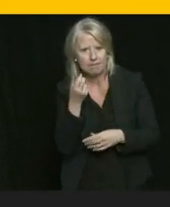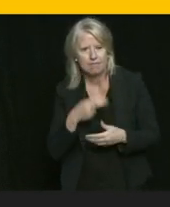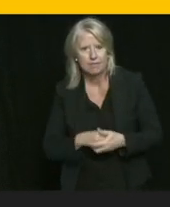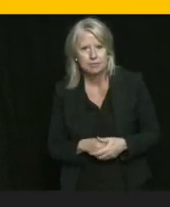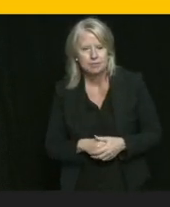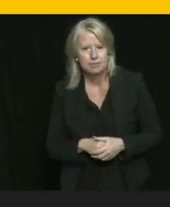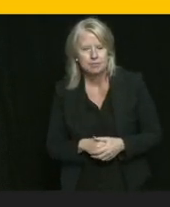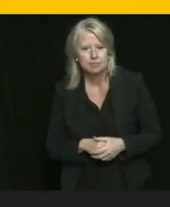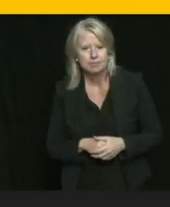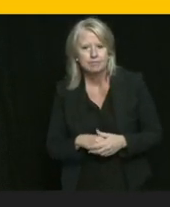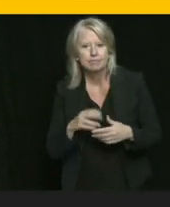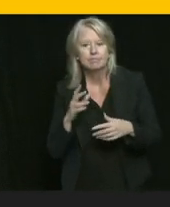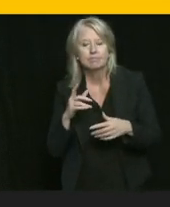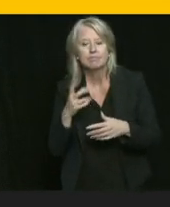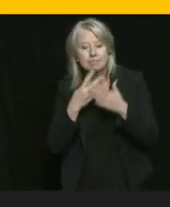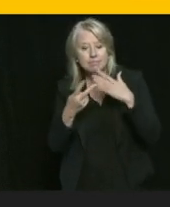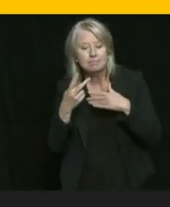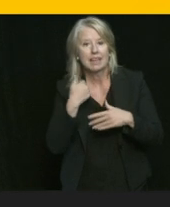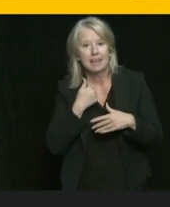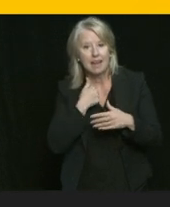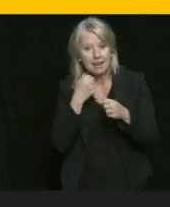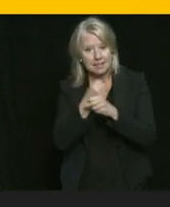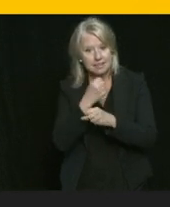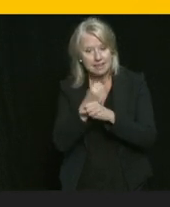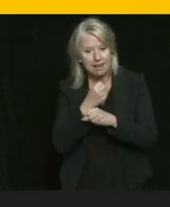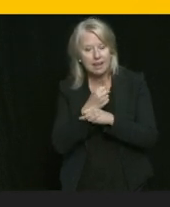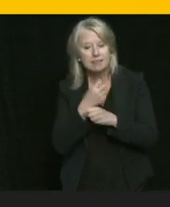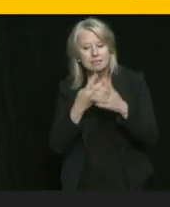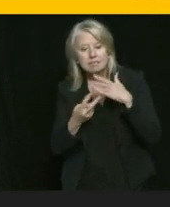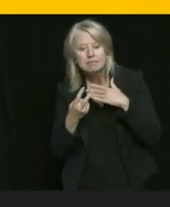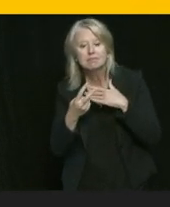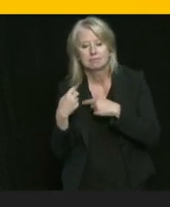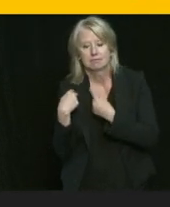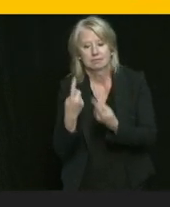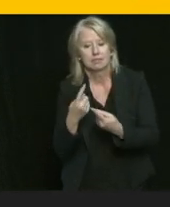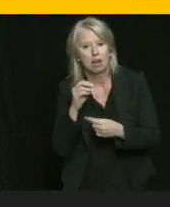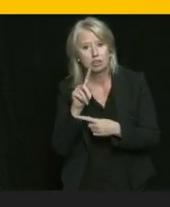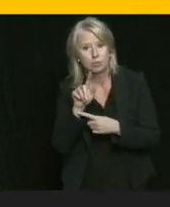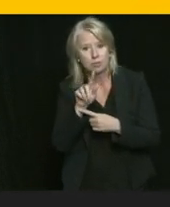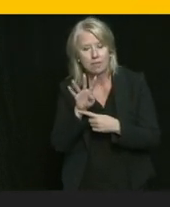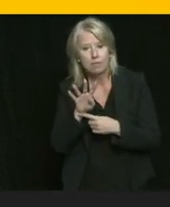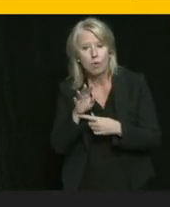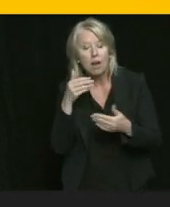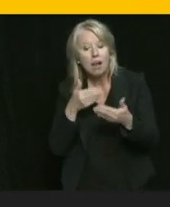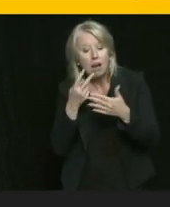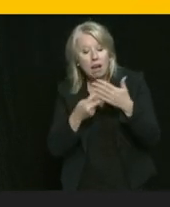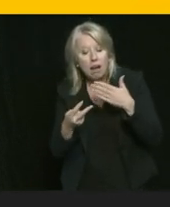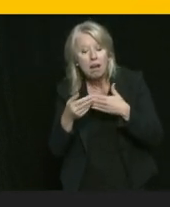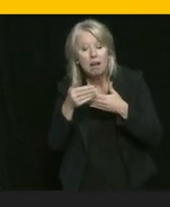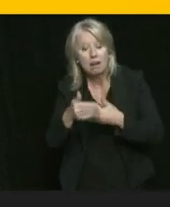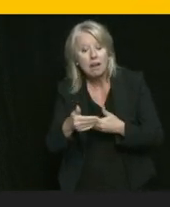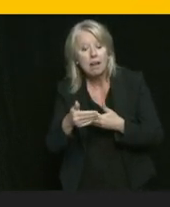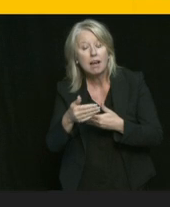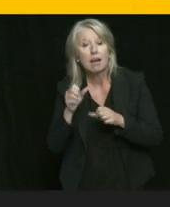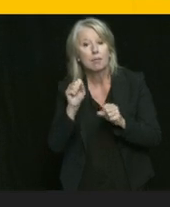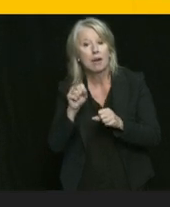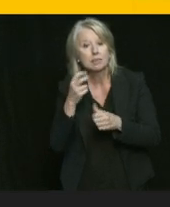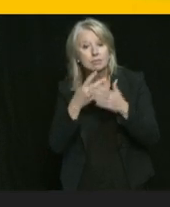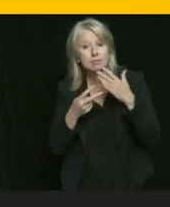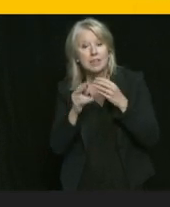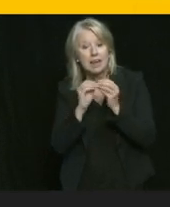12. Based on Canadian data up to October 24th, short-term forecasting shows the predicted cases